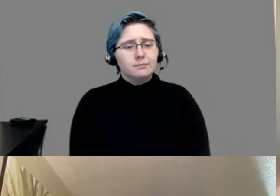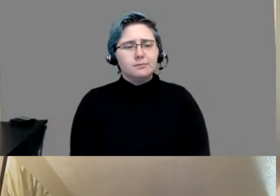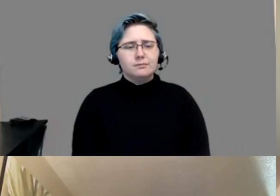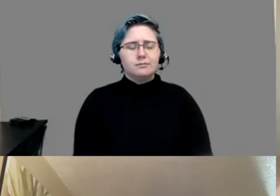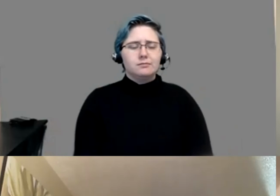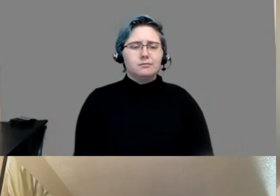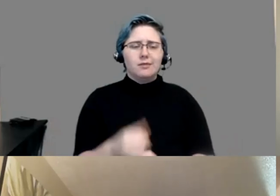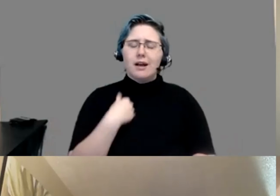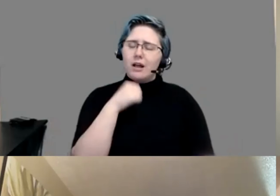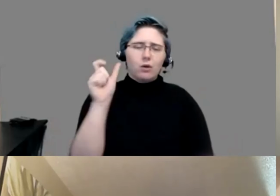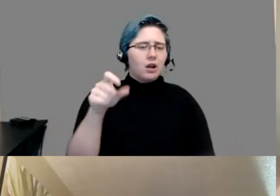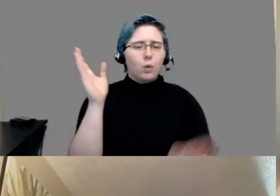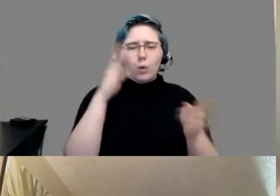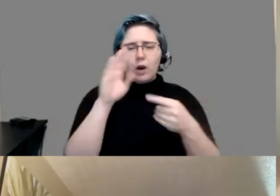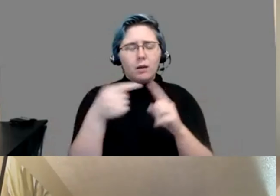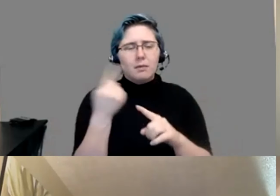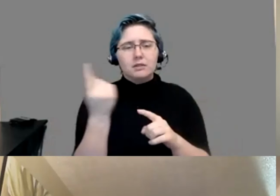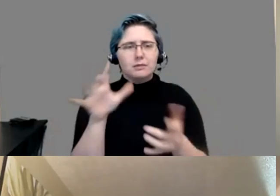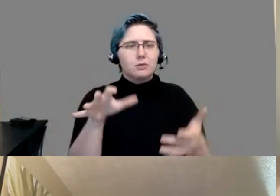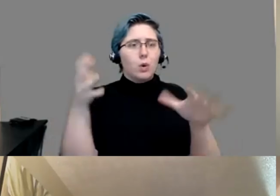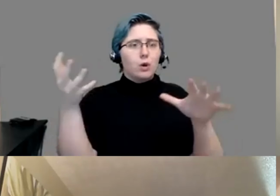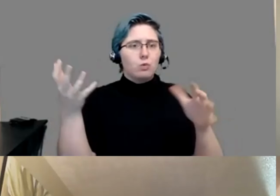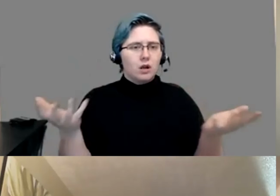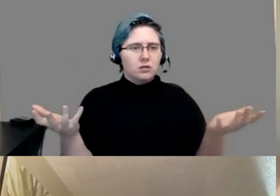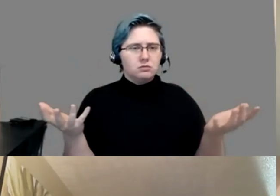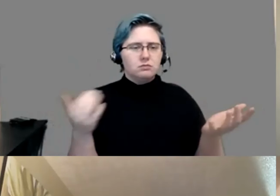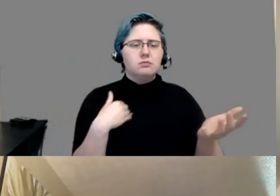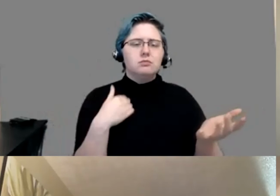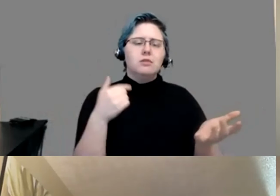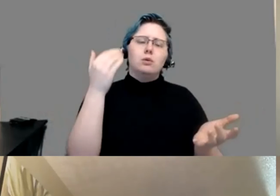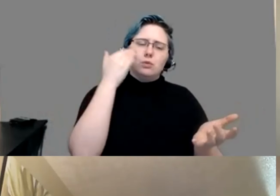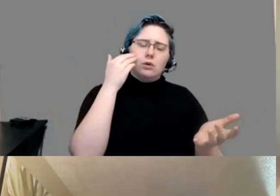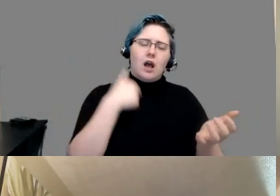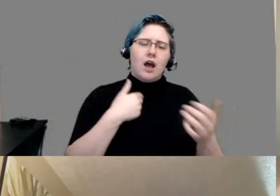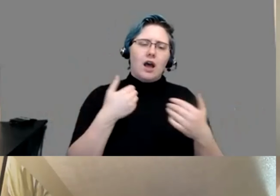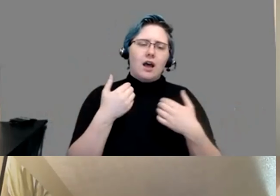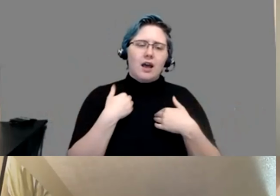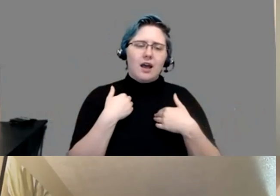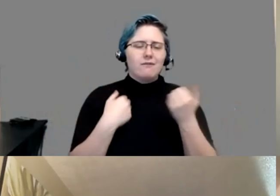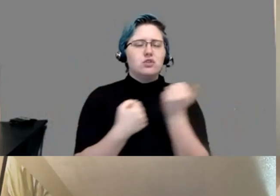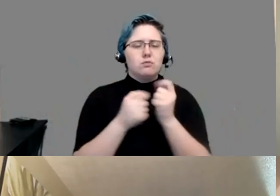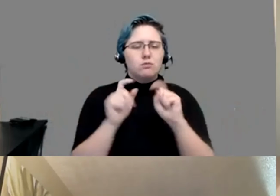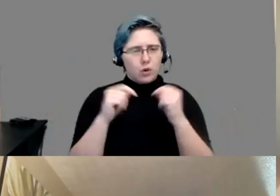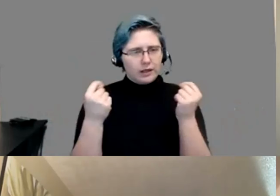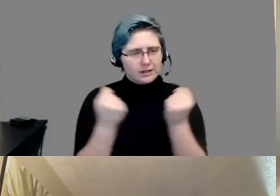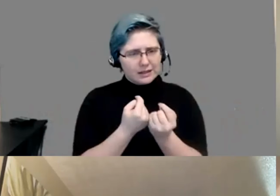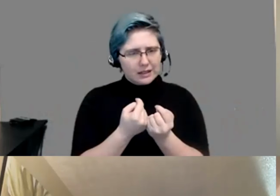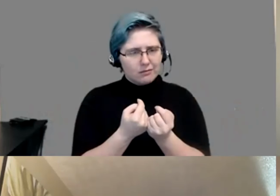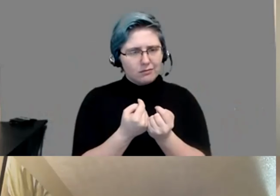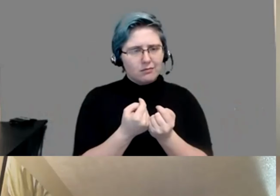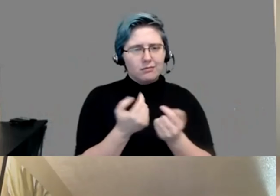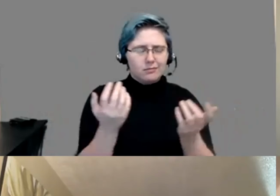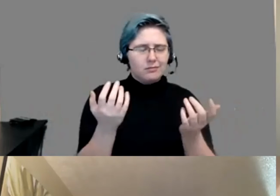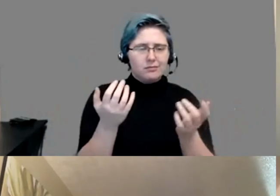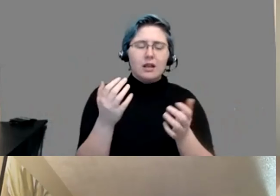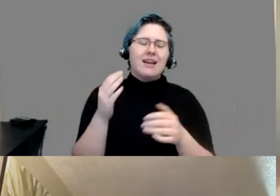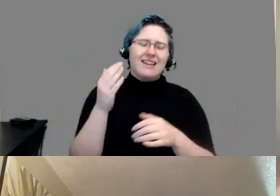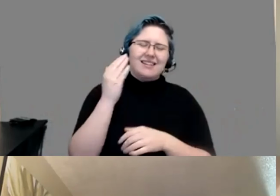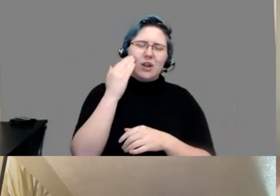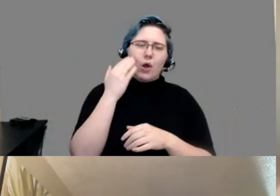to worry about something going wrong, because I know I have the support team, even though they're not